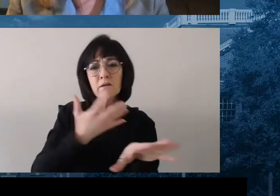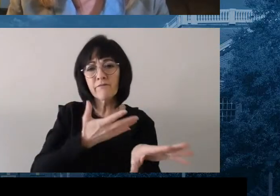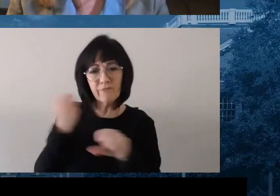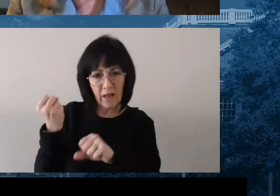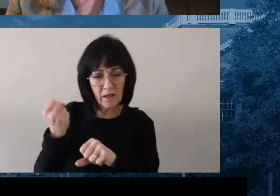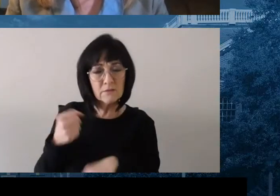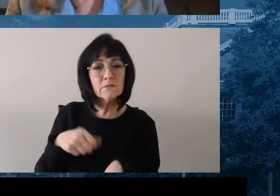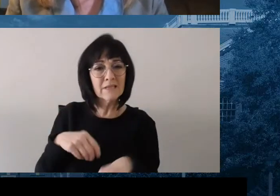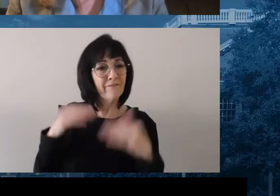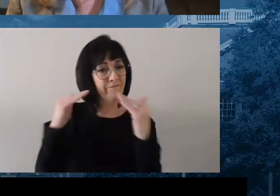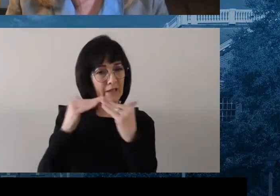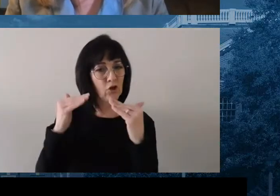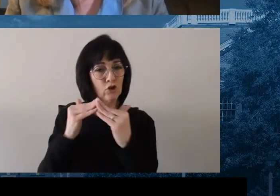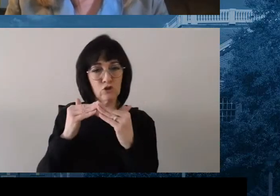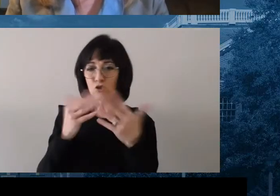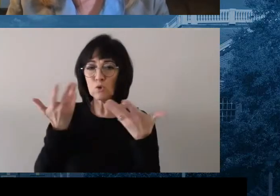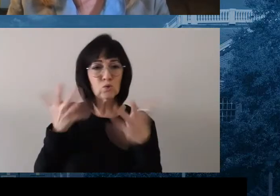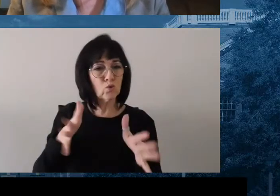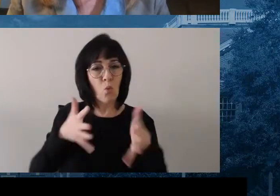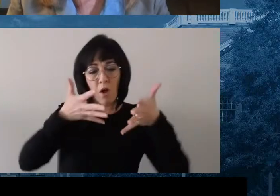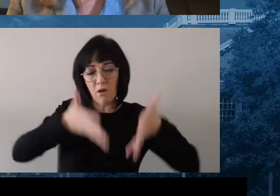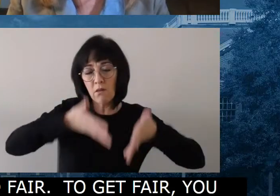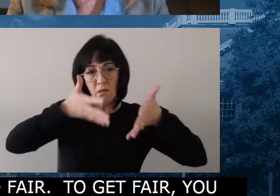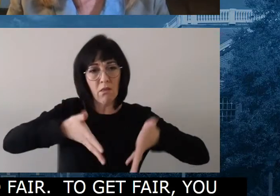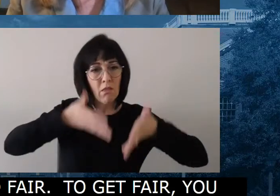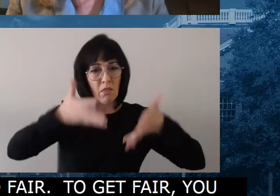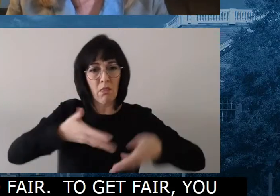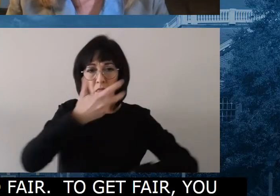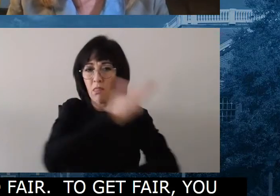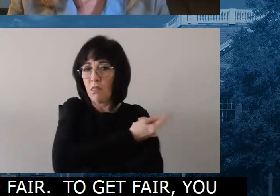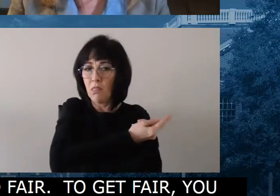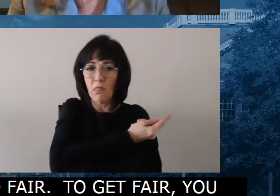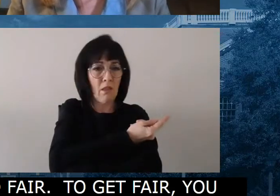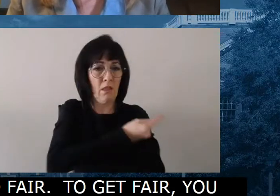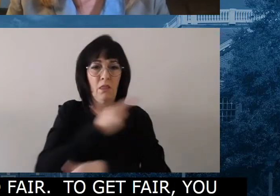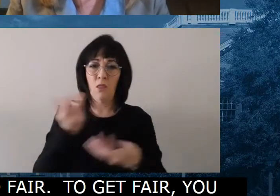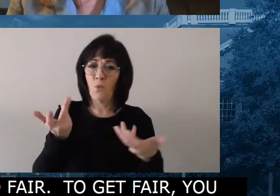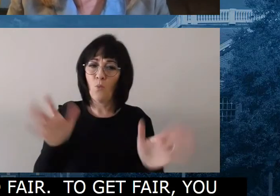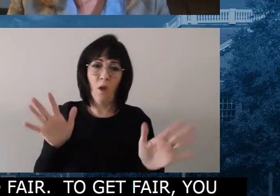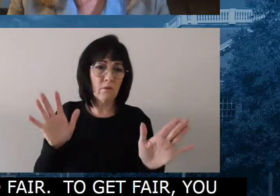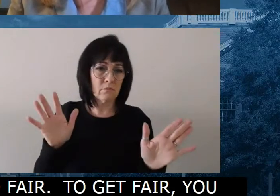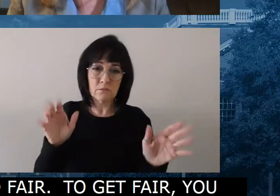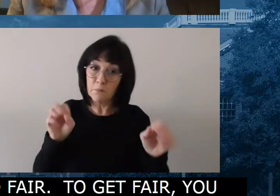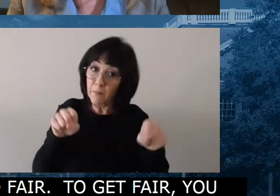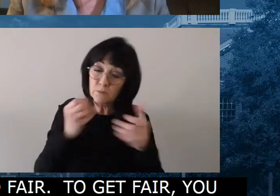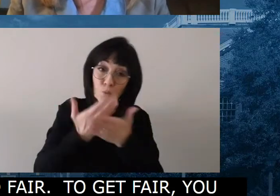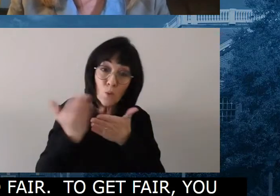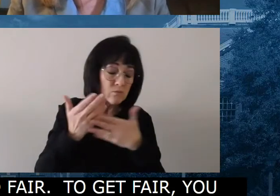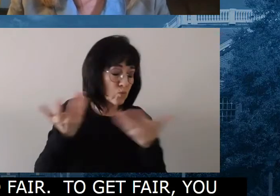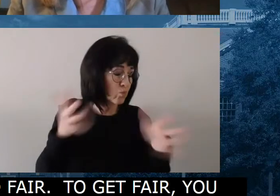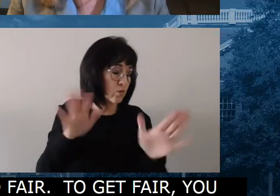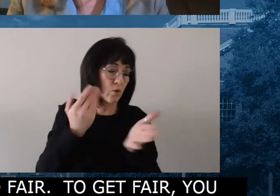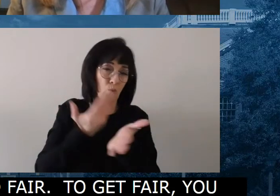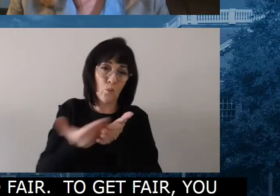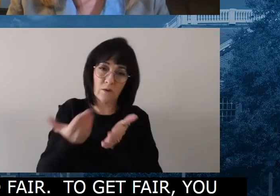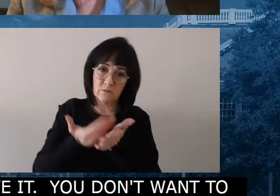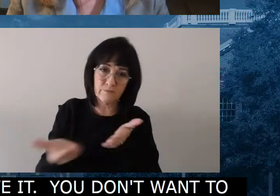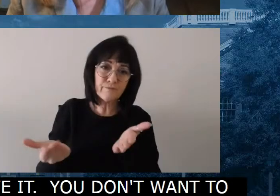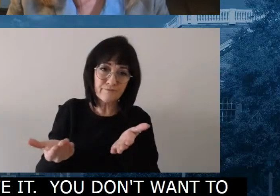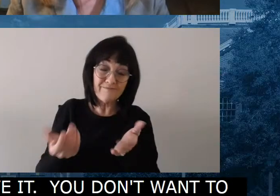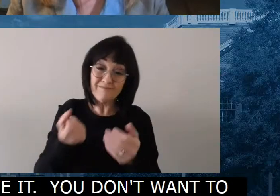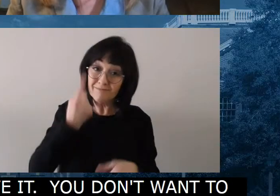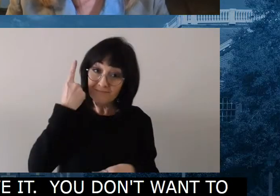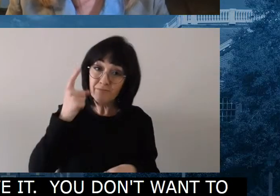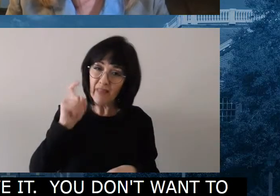it. You don't want to see vaccines sitting on a shelf. At the same time, you got to look at your fair numbers to make sure